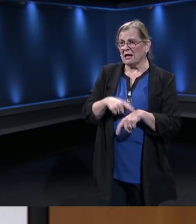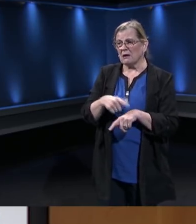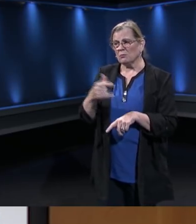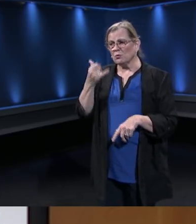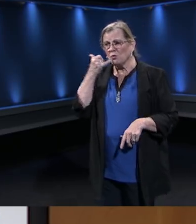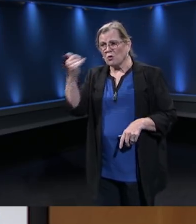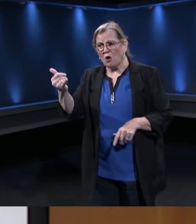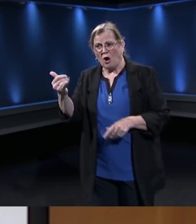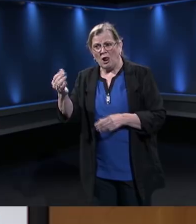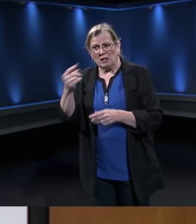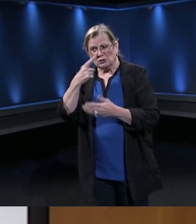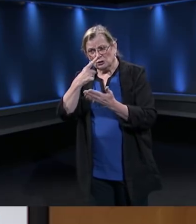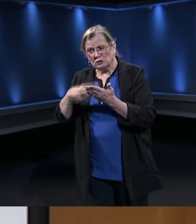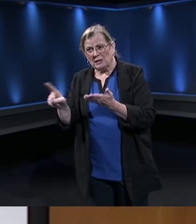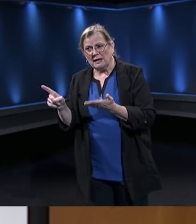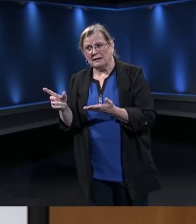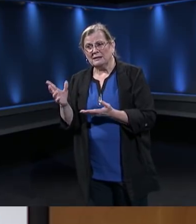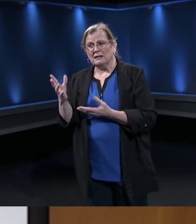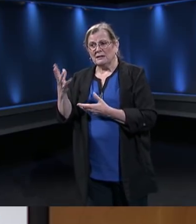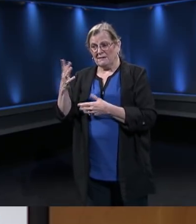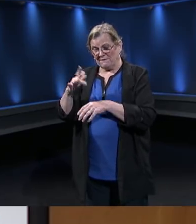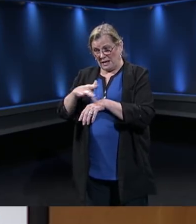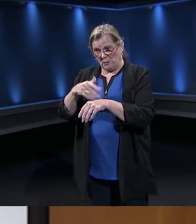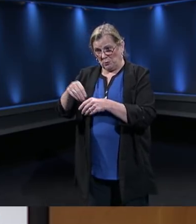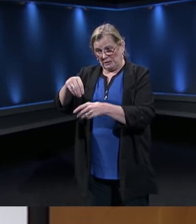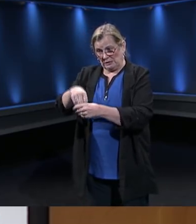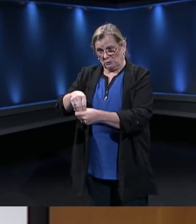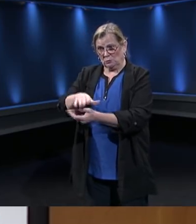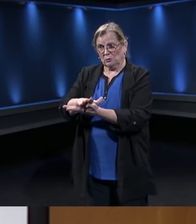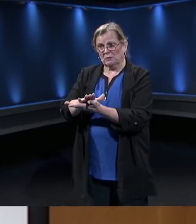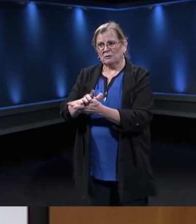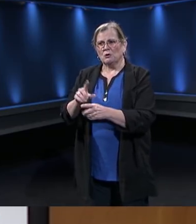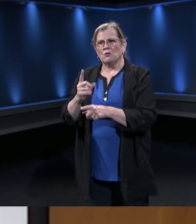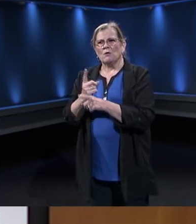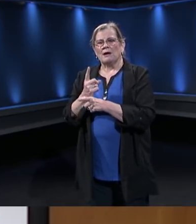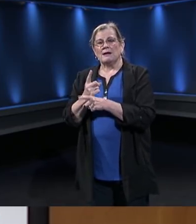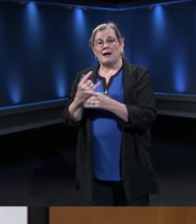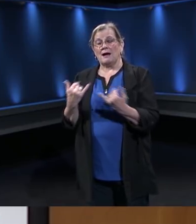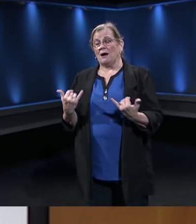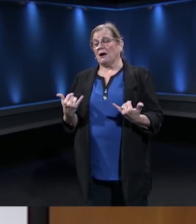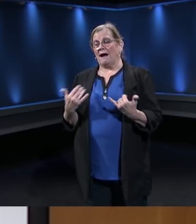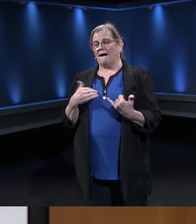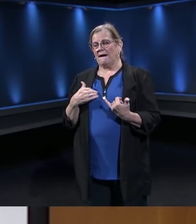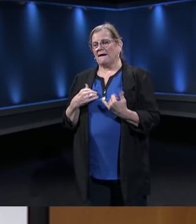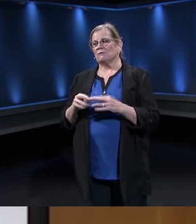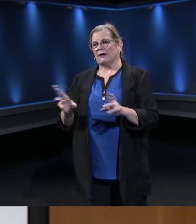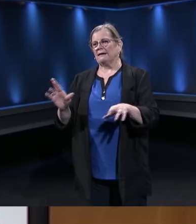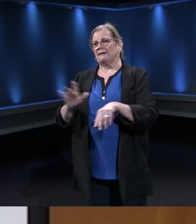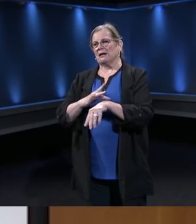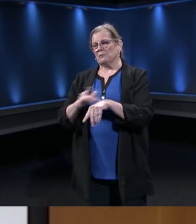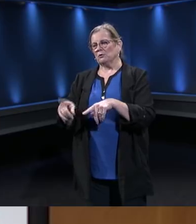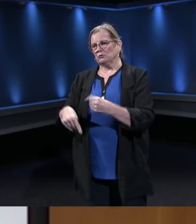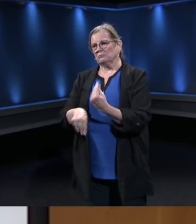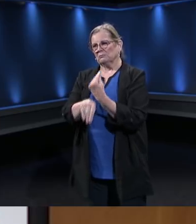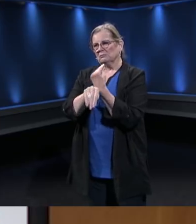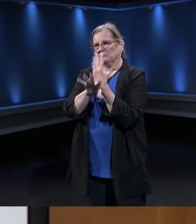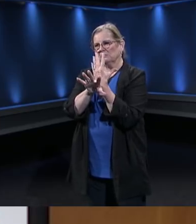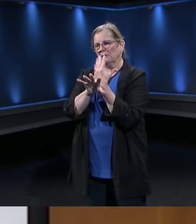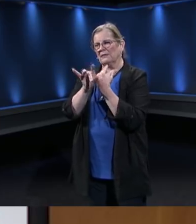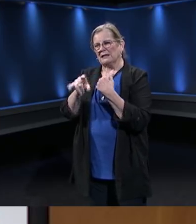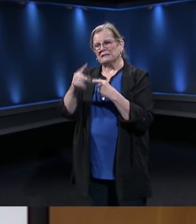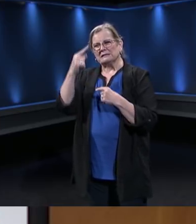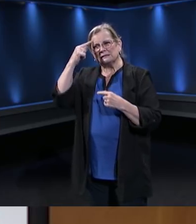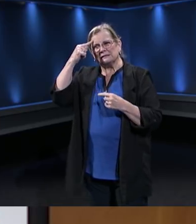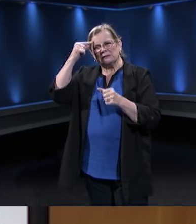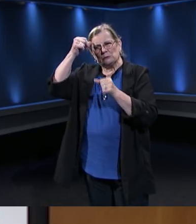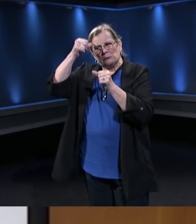in person are still available to families now. And so that is a major thing we want people to know. Reach